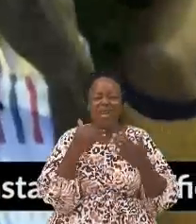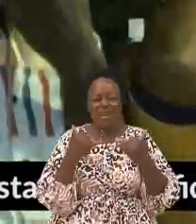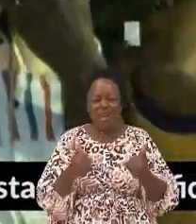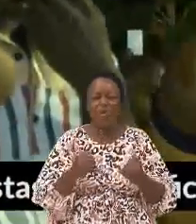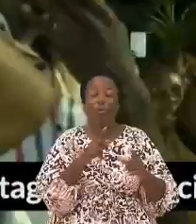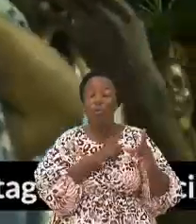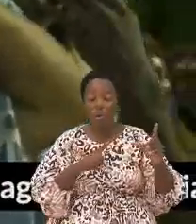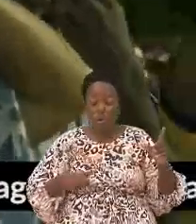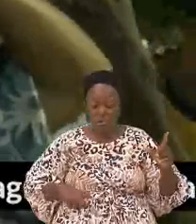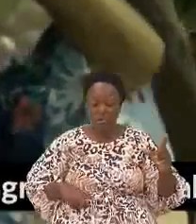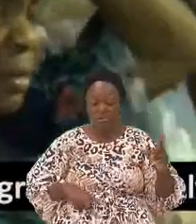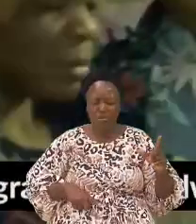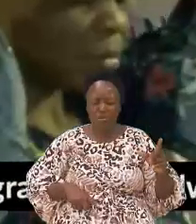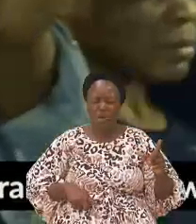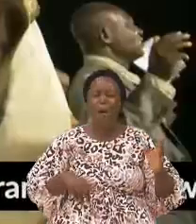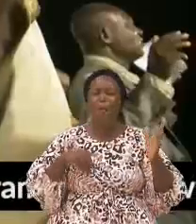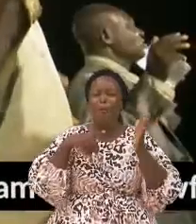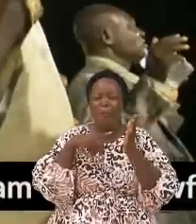name.